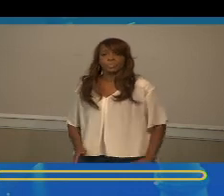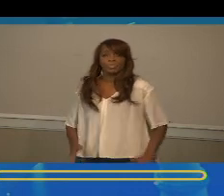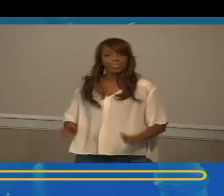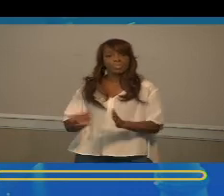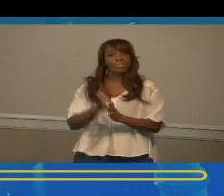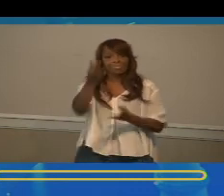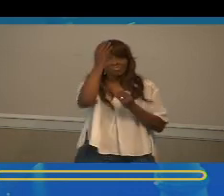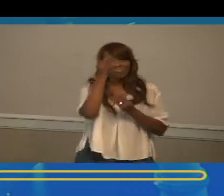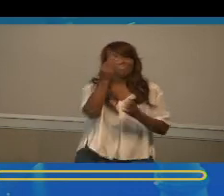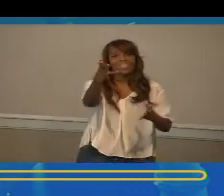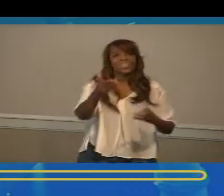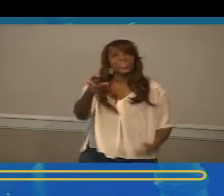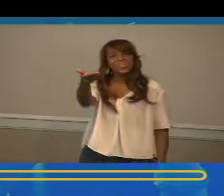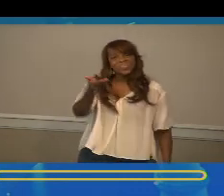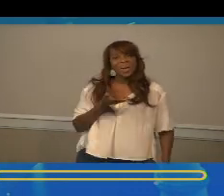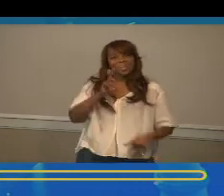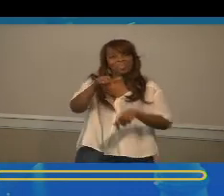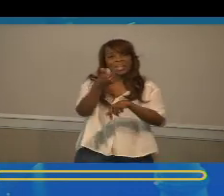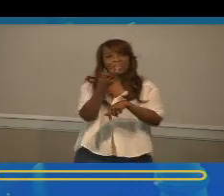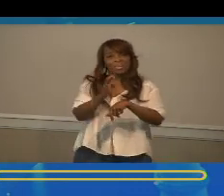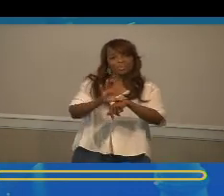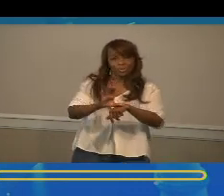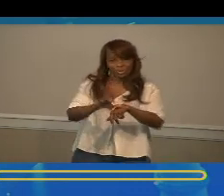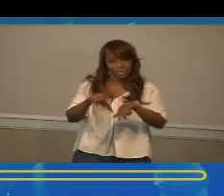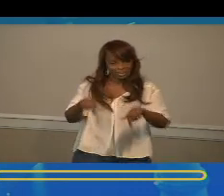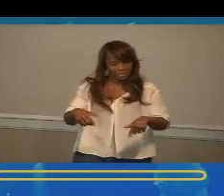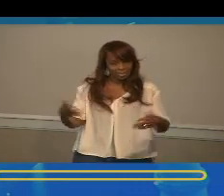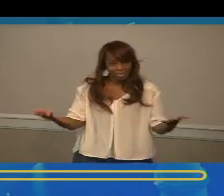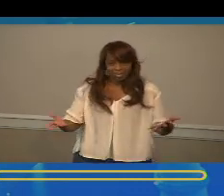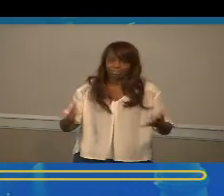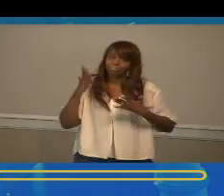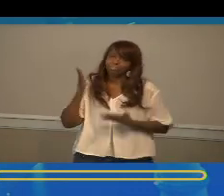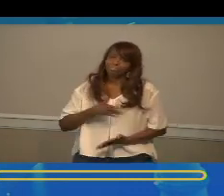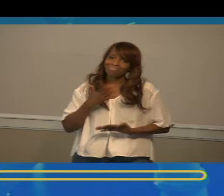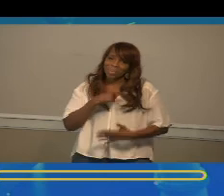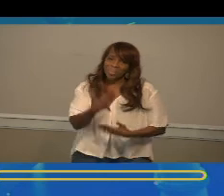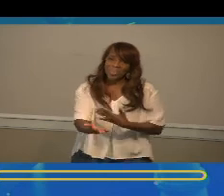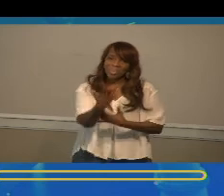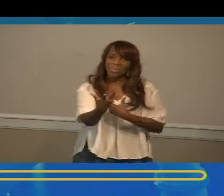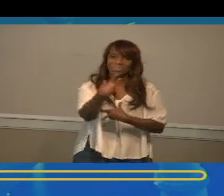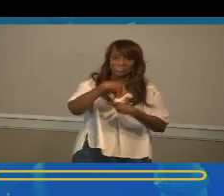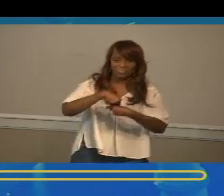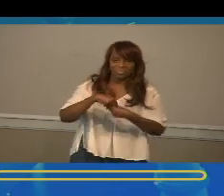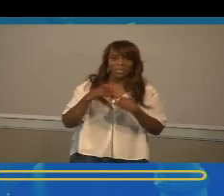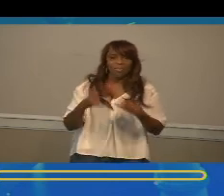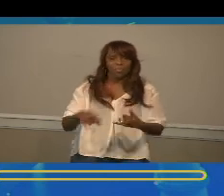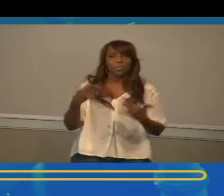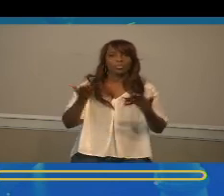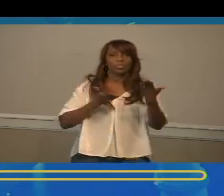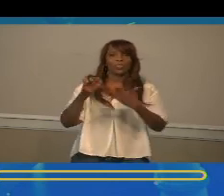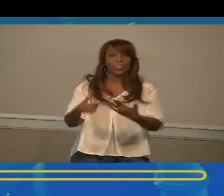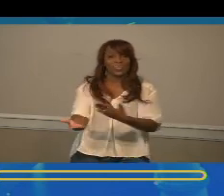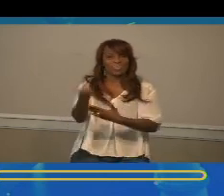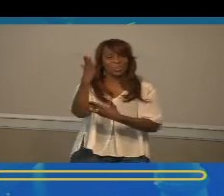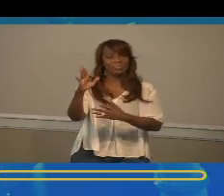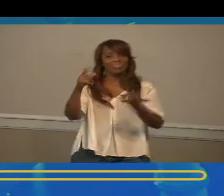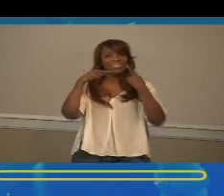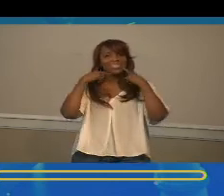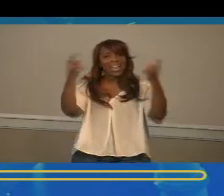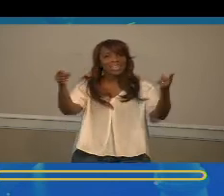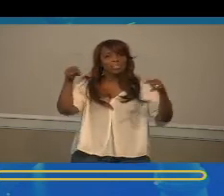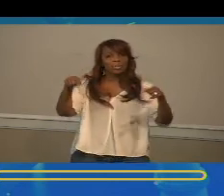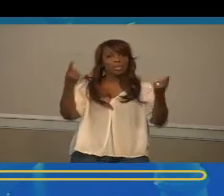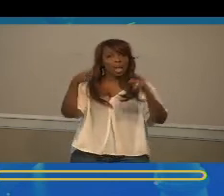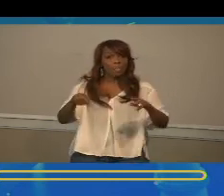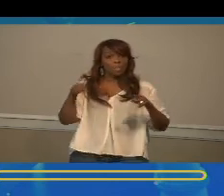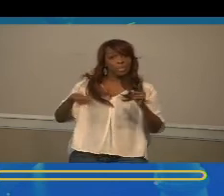Greetings, worshipers, and welcome to Galilee Baptist Church. We are so glad you have joined us for virtual worship. Here are the announcements and events